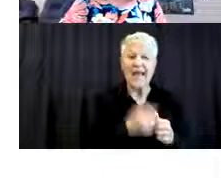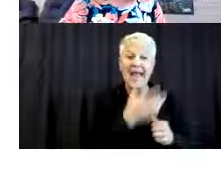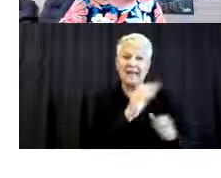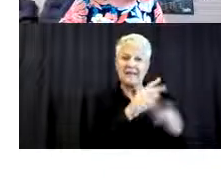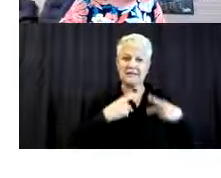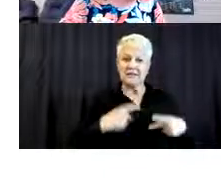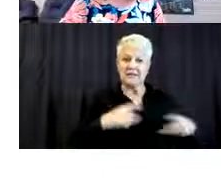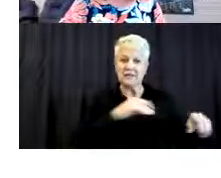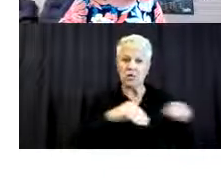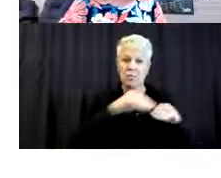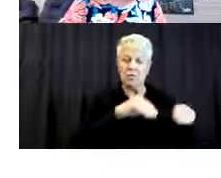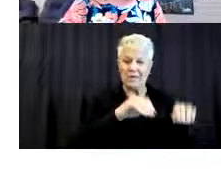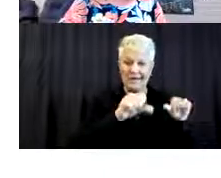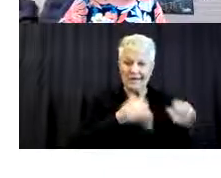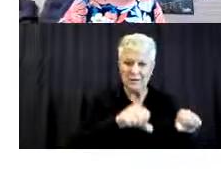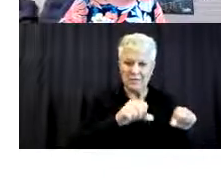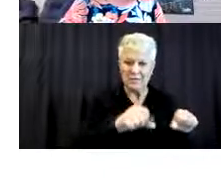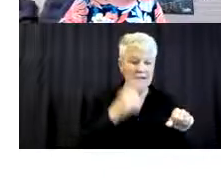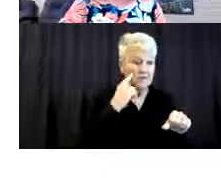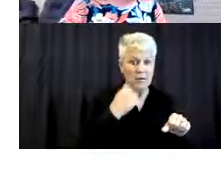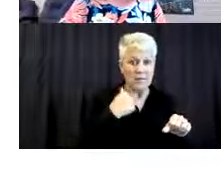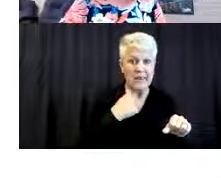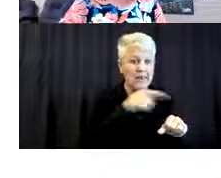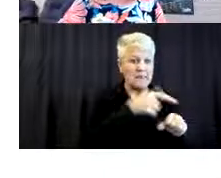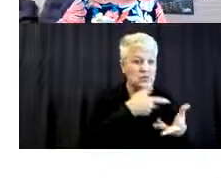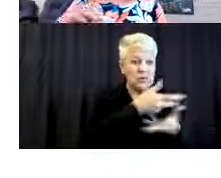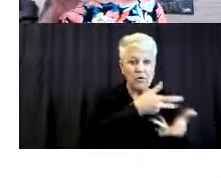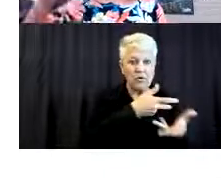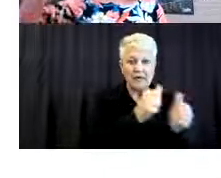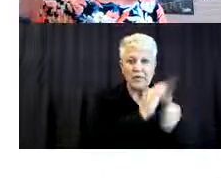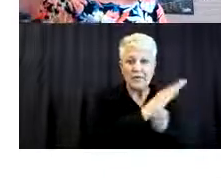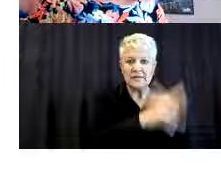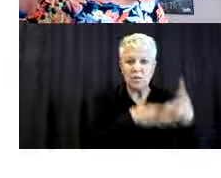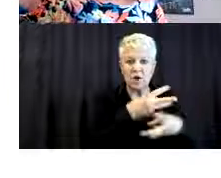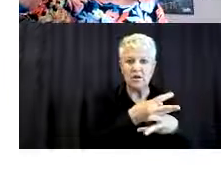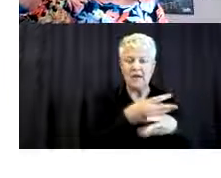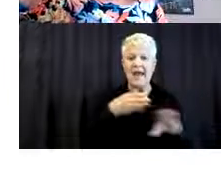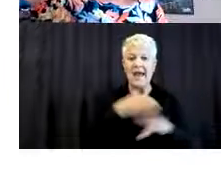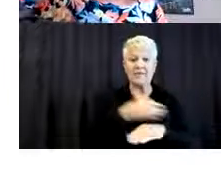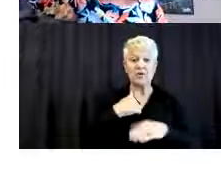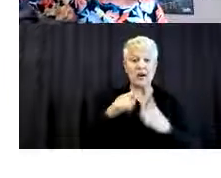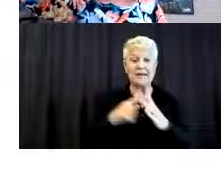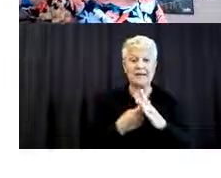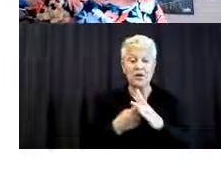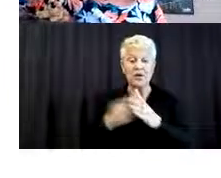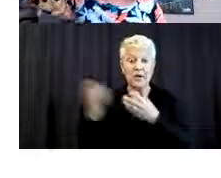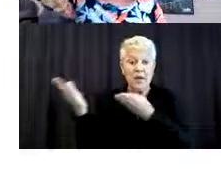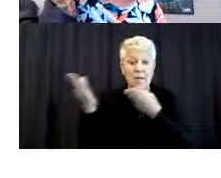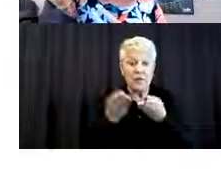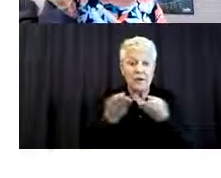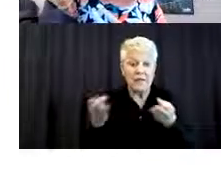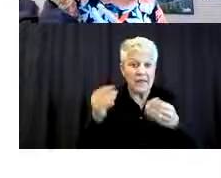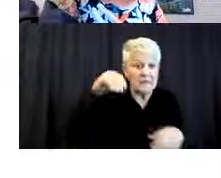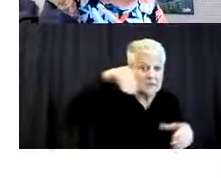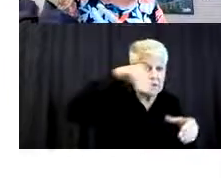movement capabilities were to interact with the outside world. So once I started bringing things up close to him, kind